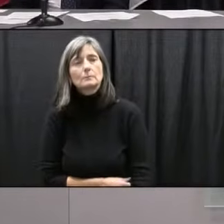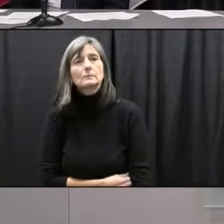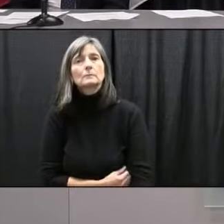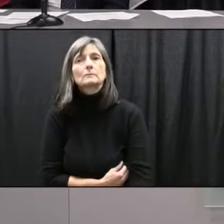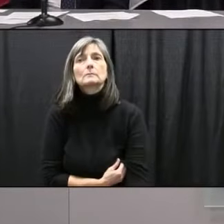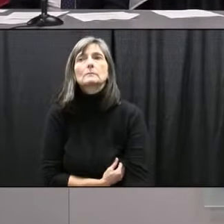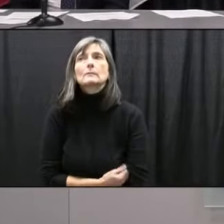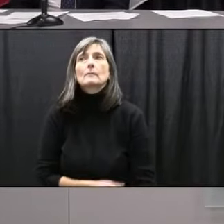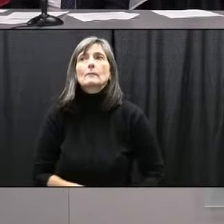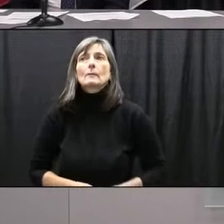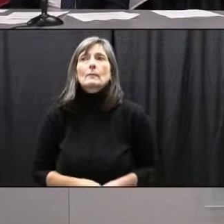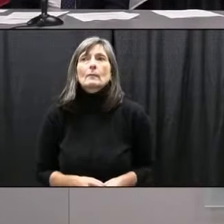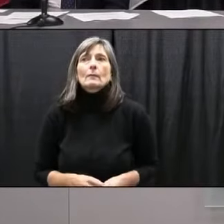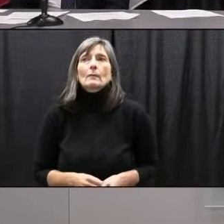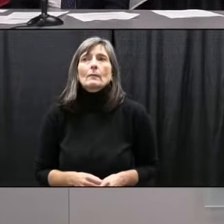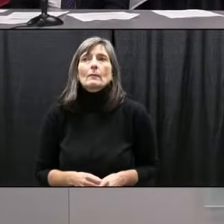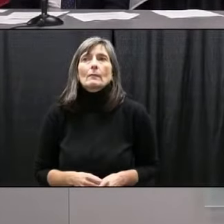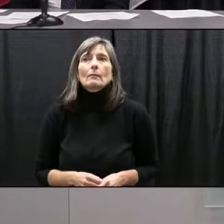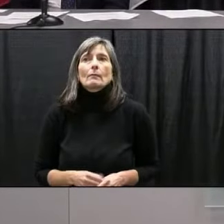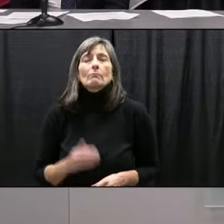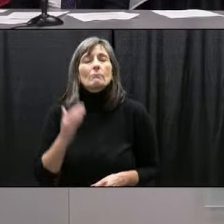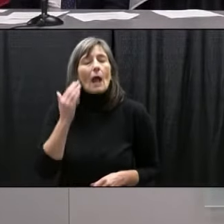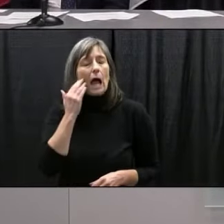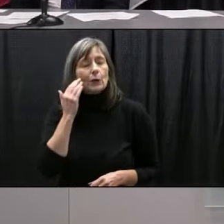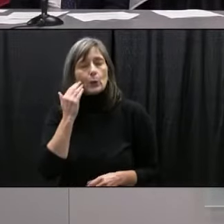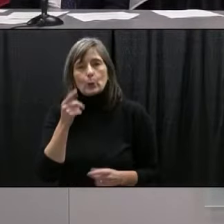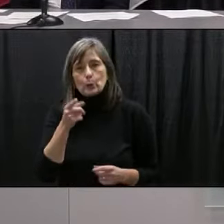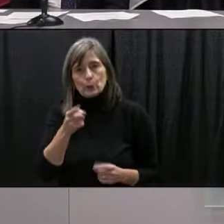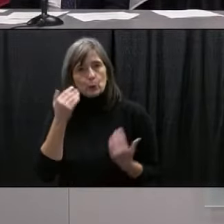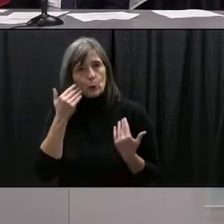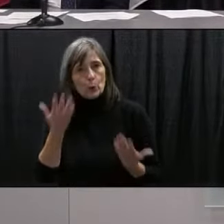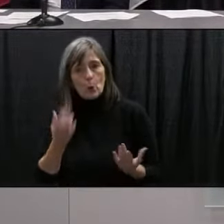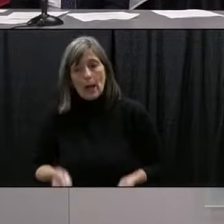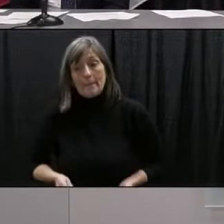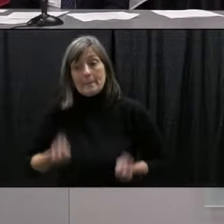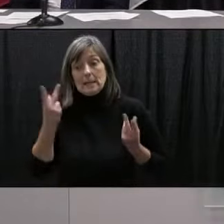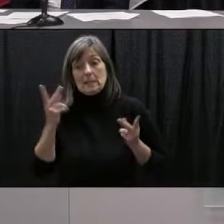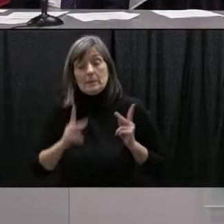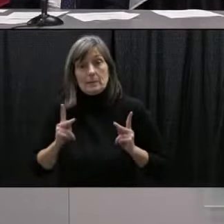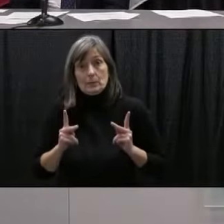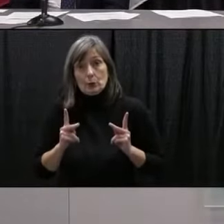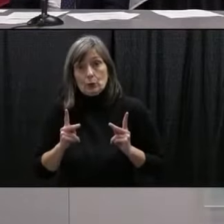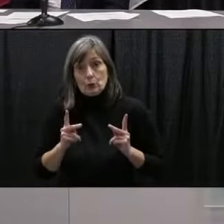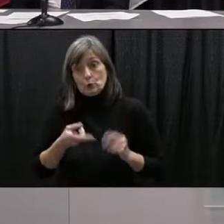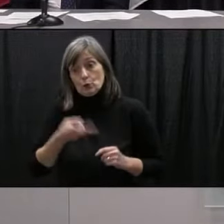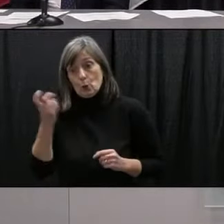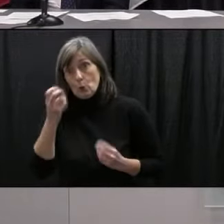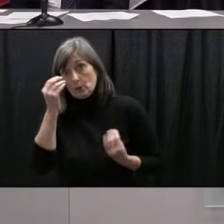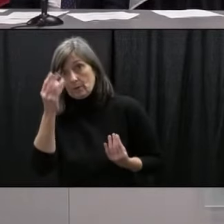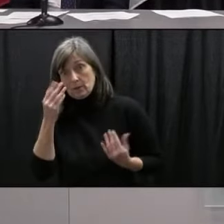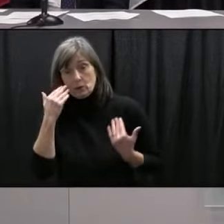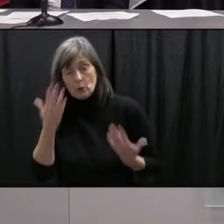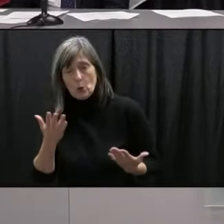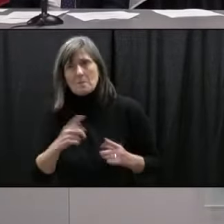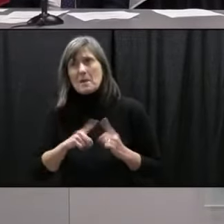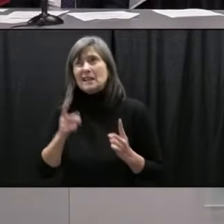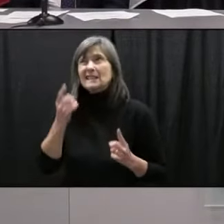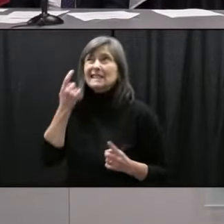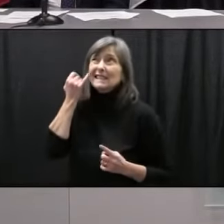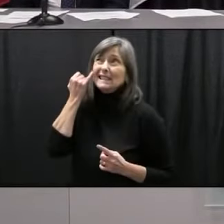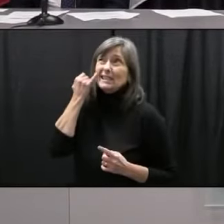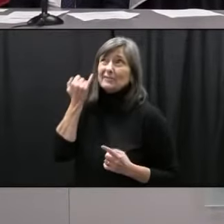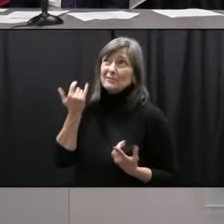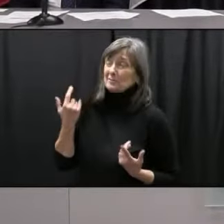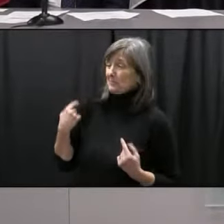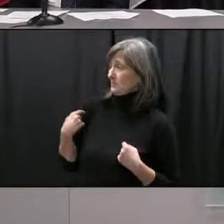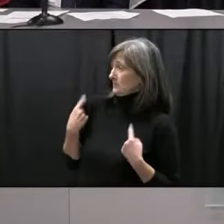Thank you. And I know we can't put a solid number on just how many people this affects. If somebody's been to, say, Eastern Health in the last